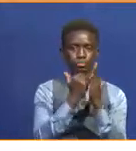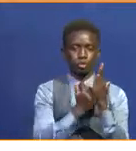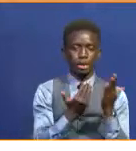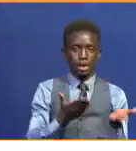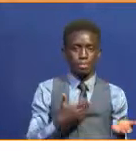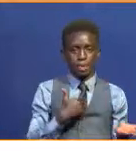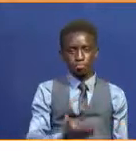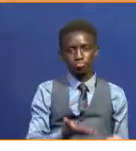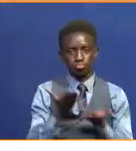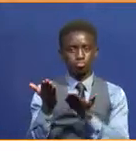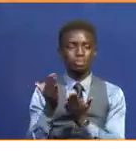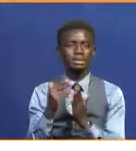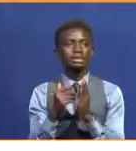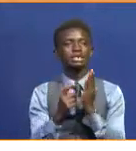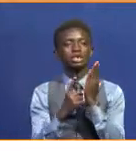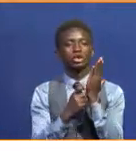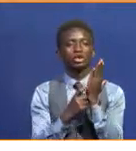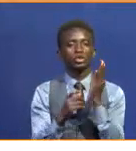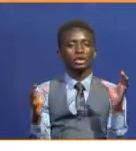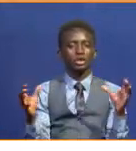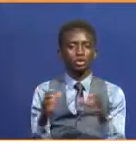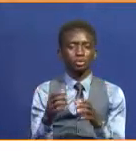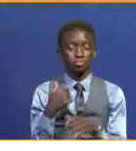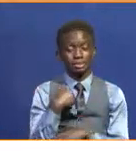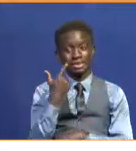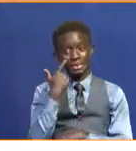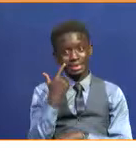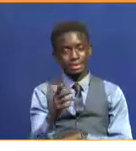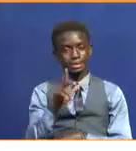the baton to the Swahili desk. I can see